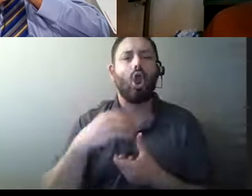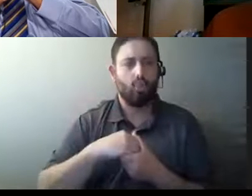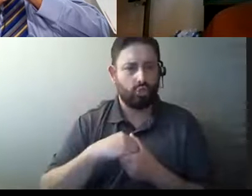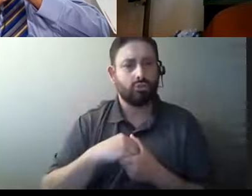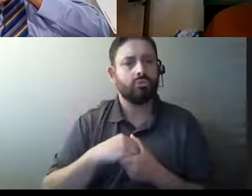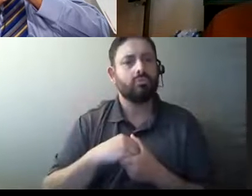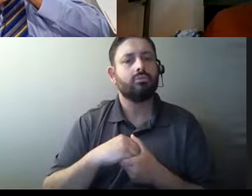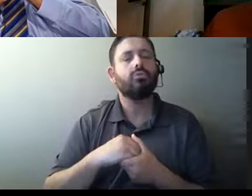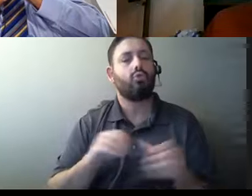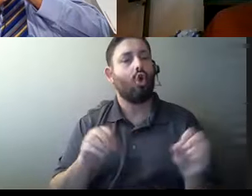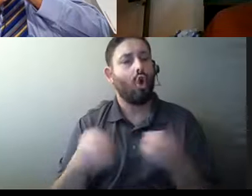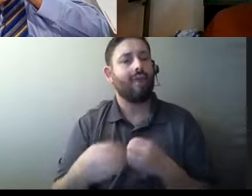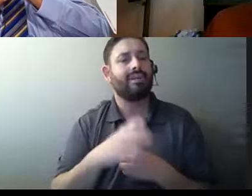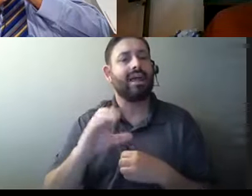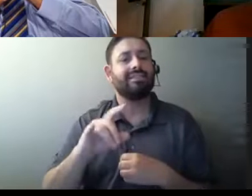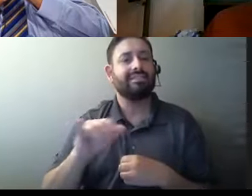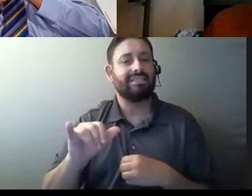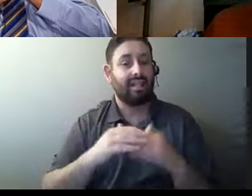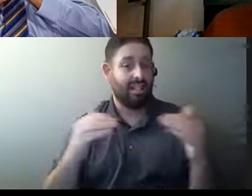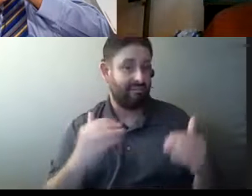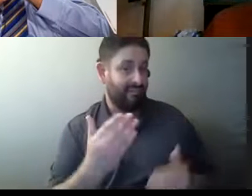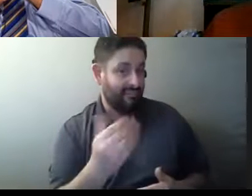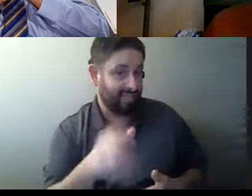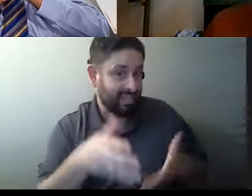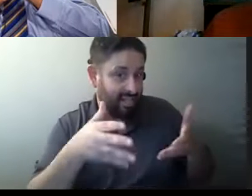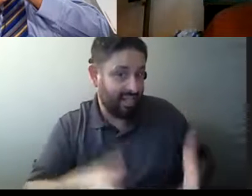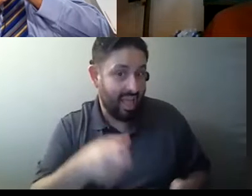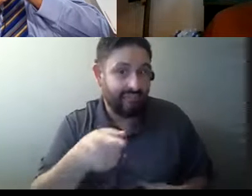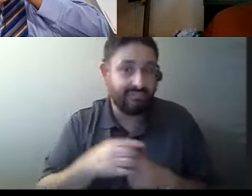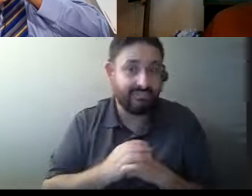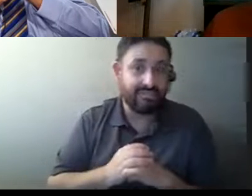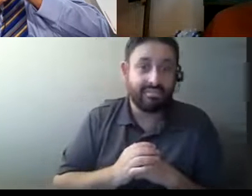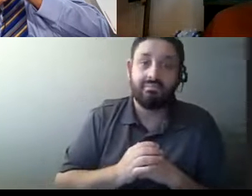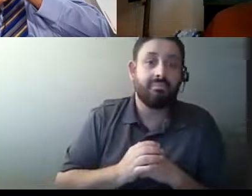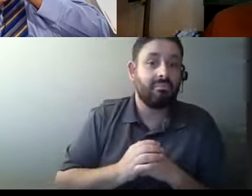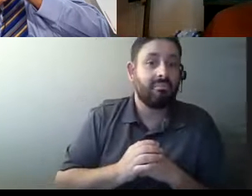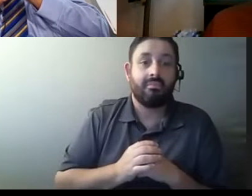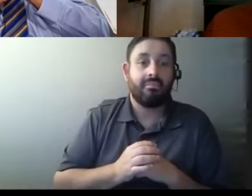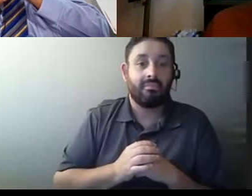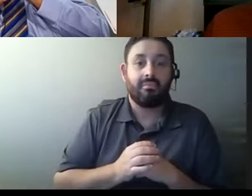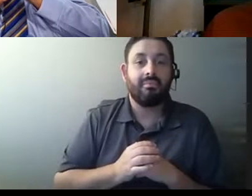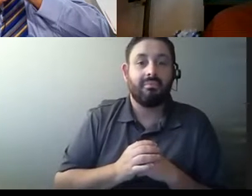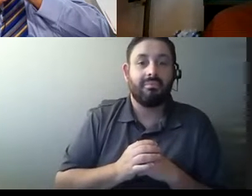you. And you have another 15 left over. We can bank it.